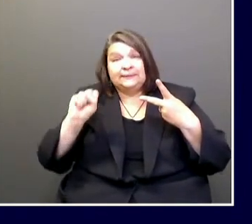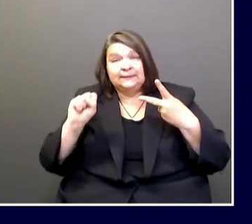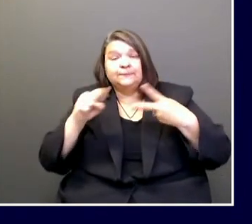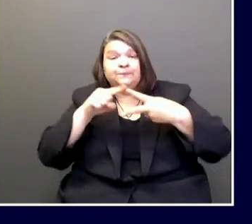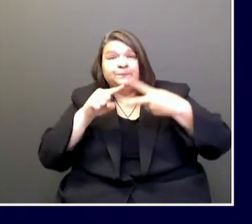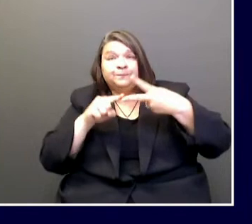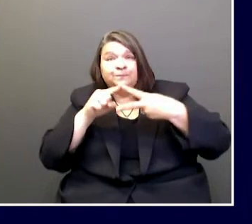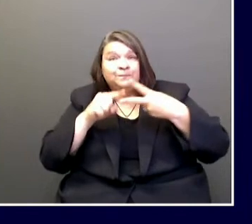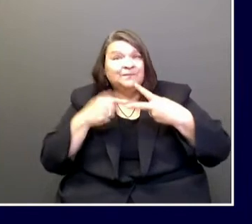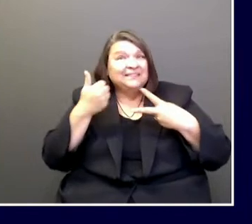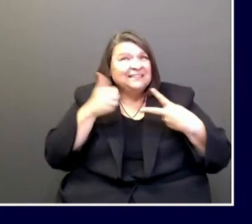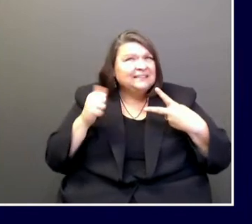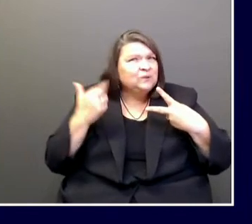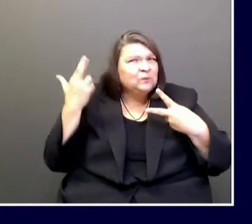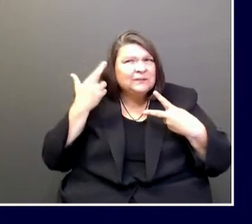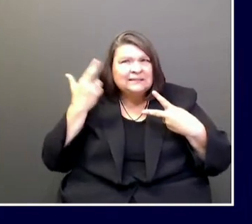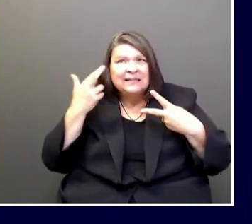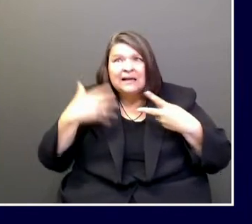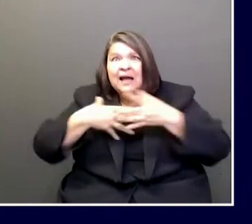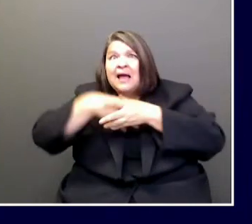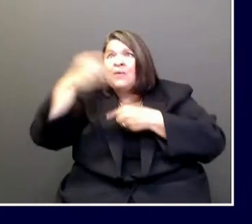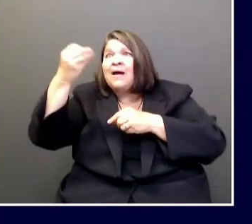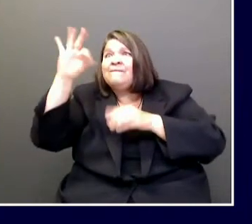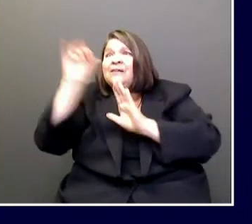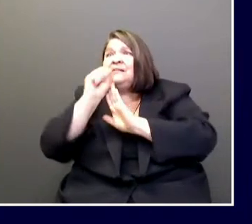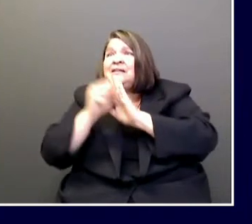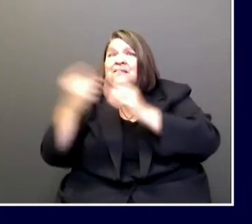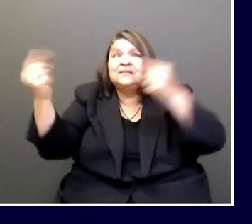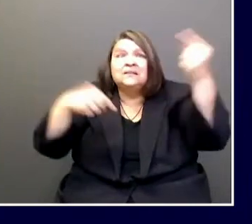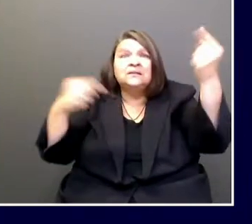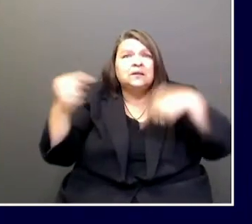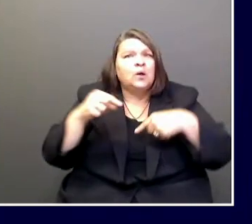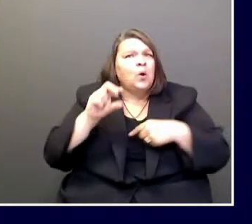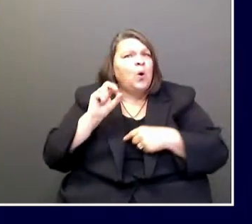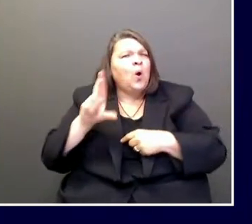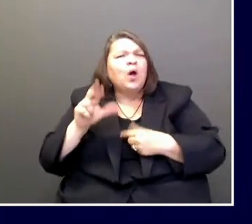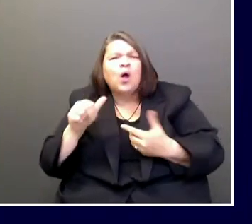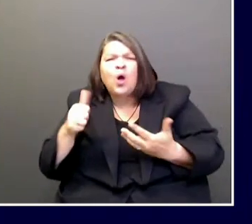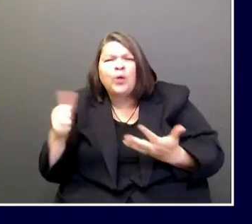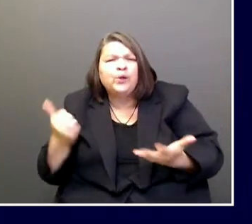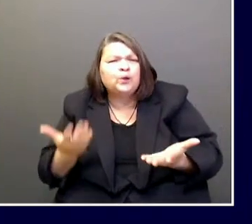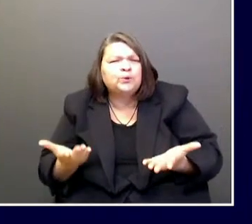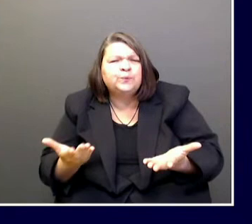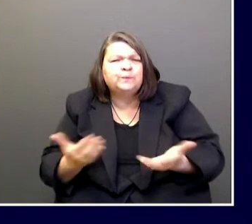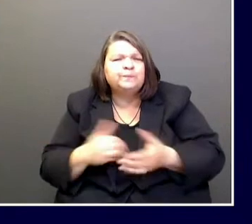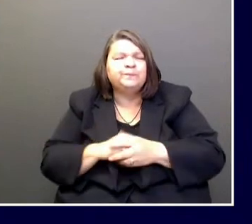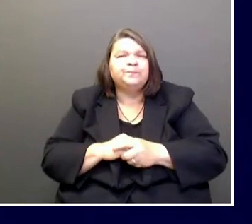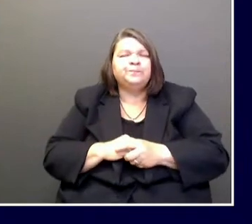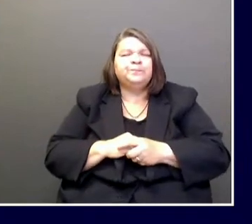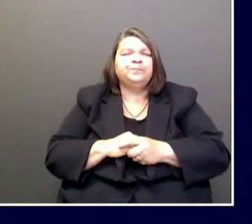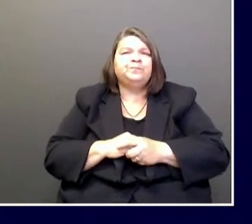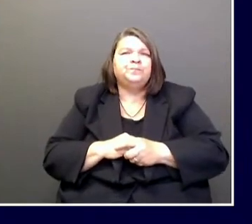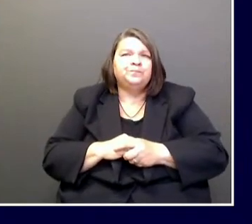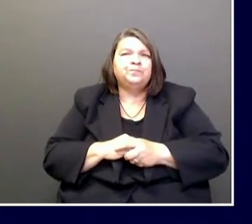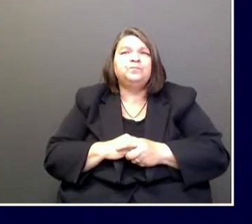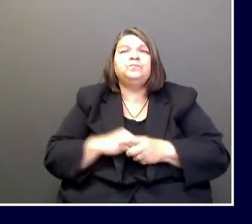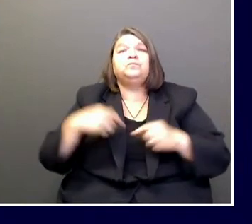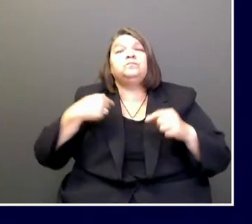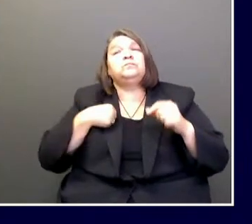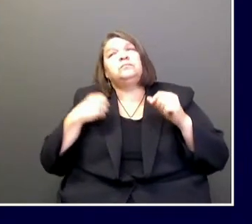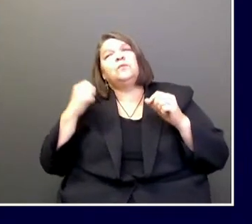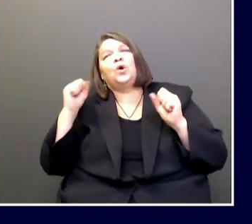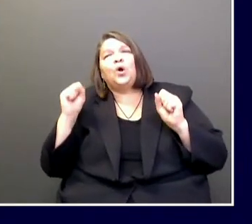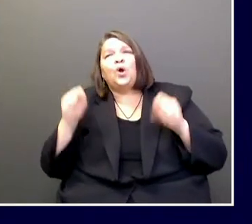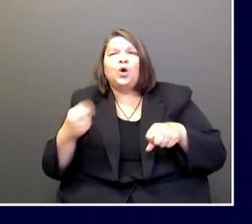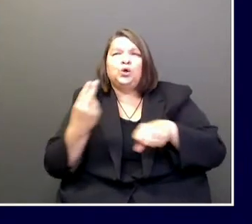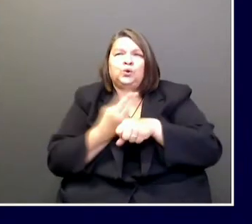both? At this time, Dustin, I can go back to our zip code map and refresh. It's been a bit